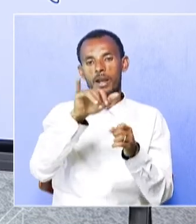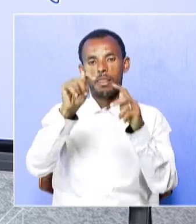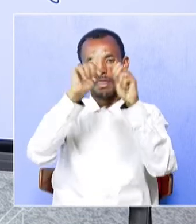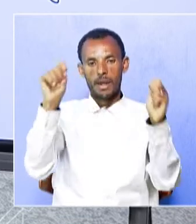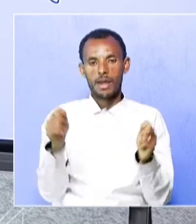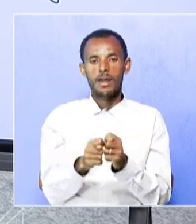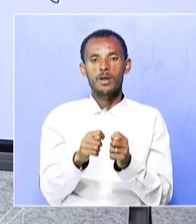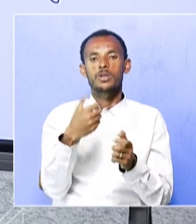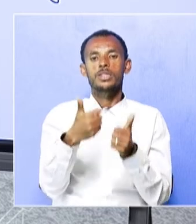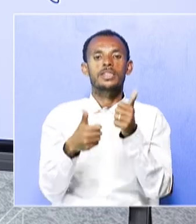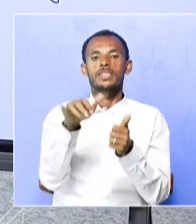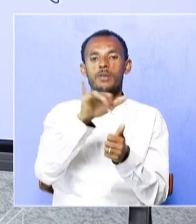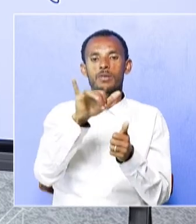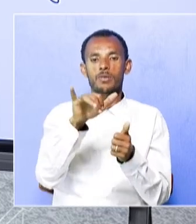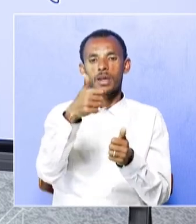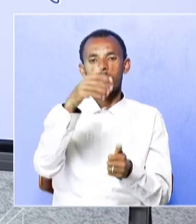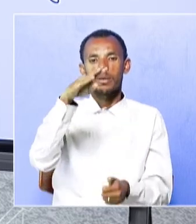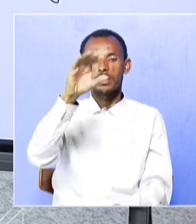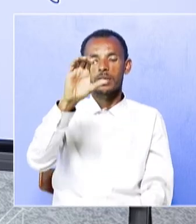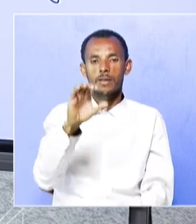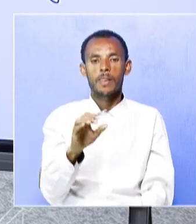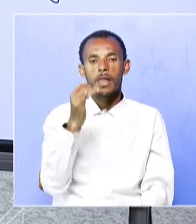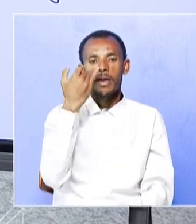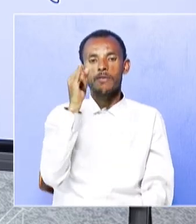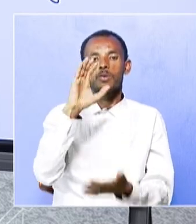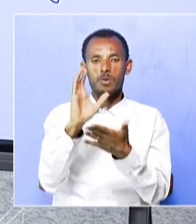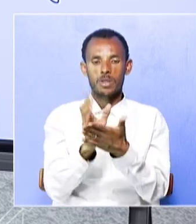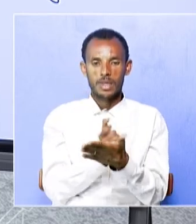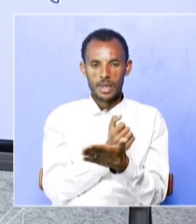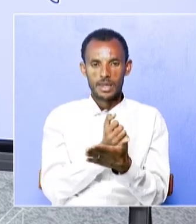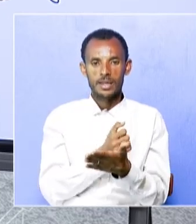similar to ABC. Now, if you take